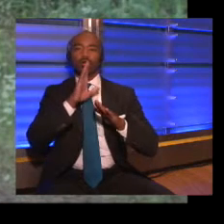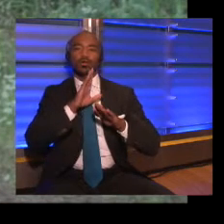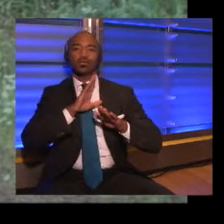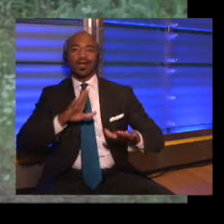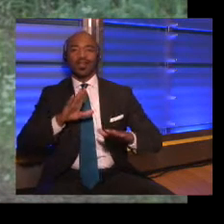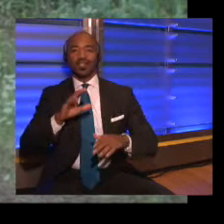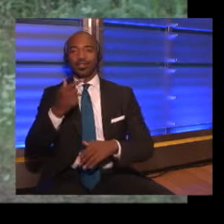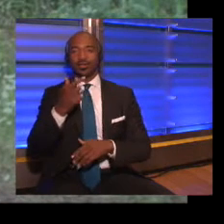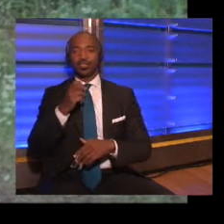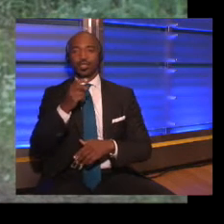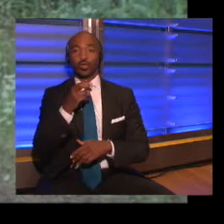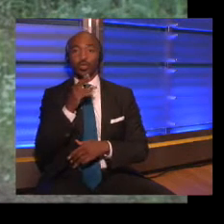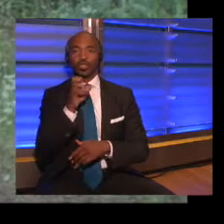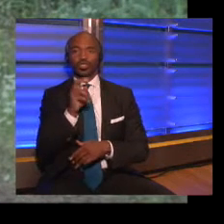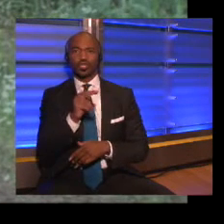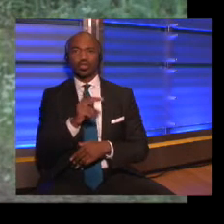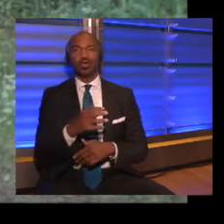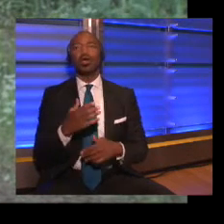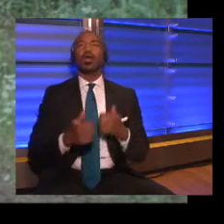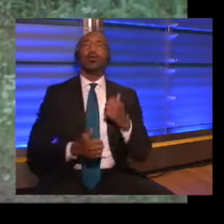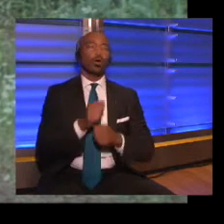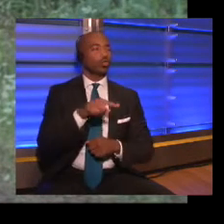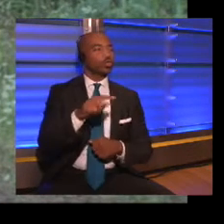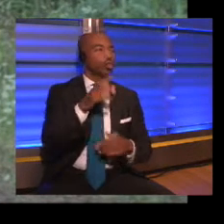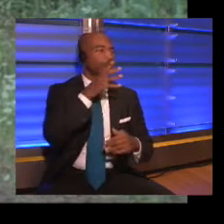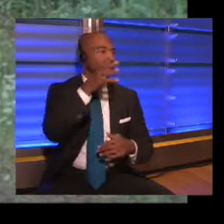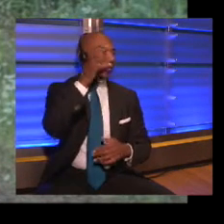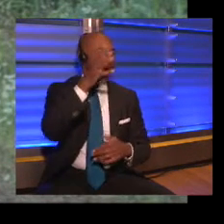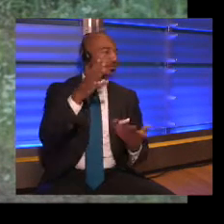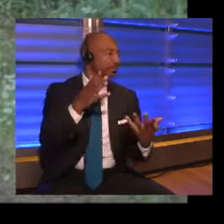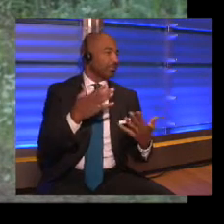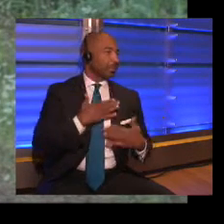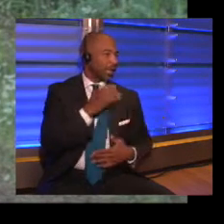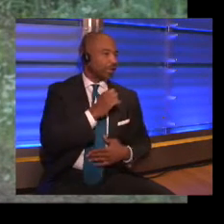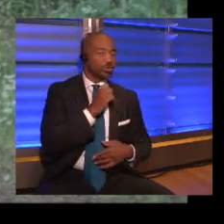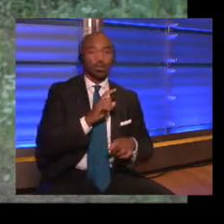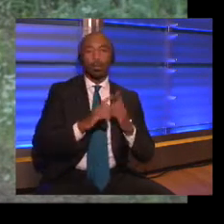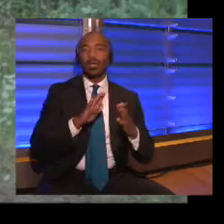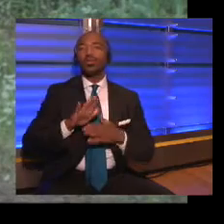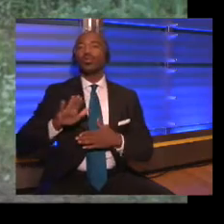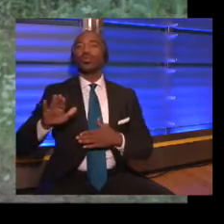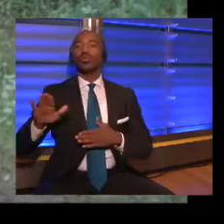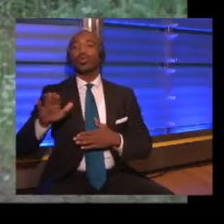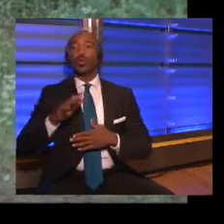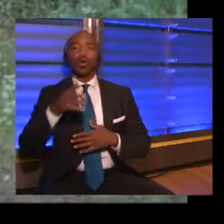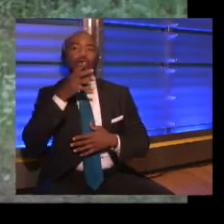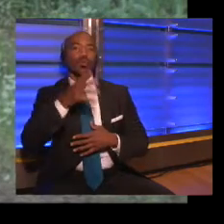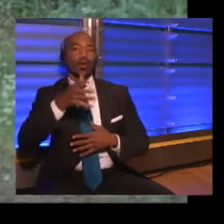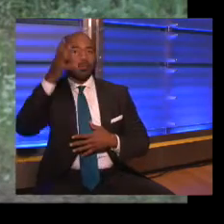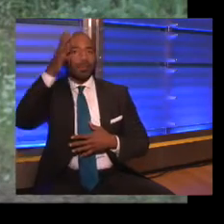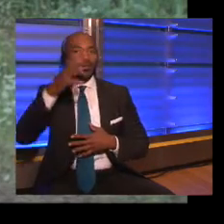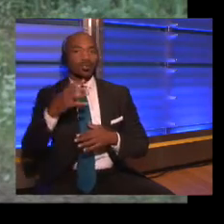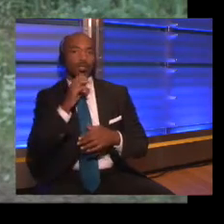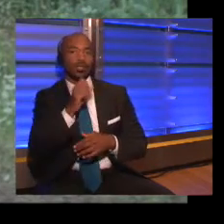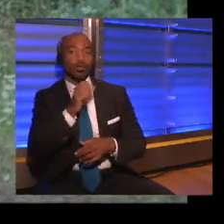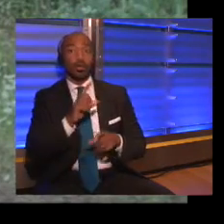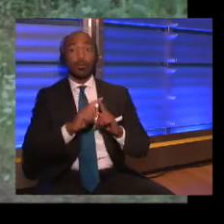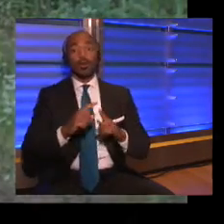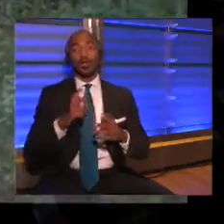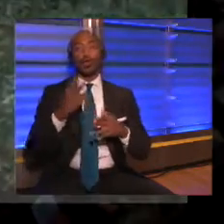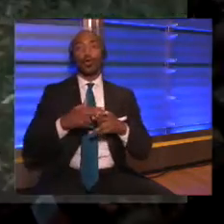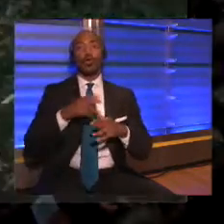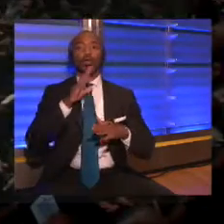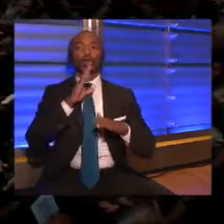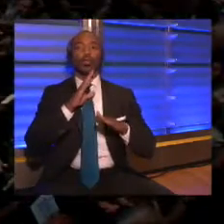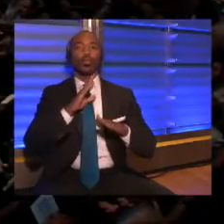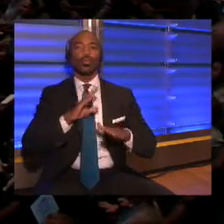Most of your parents are probably like my age, but maybe your grandparents then. It's the silent generation, and they were known for